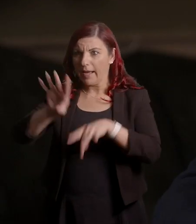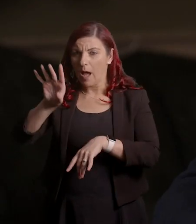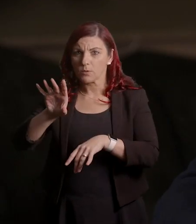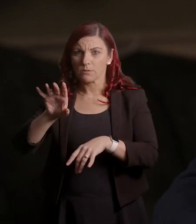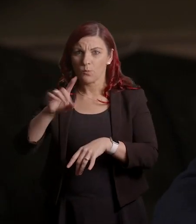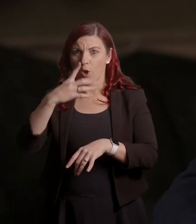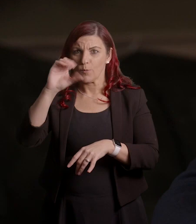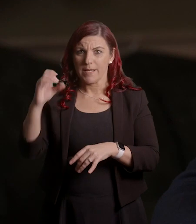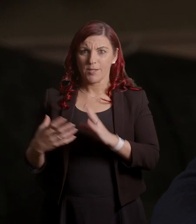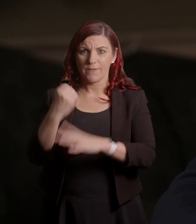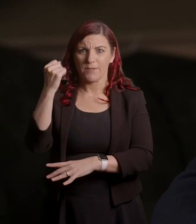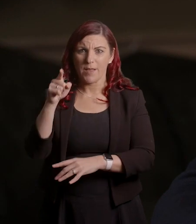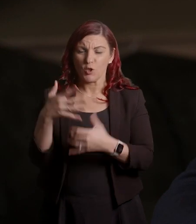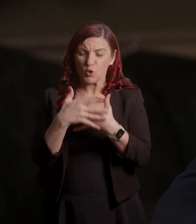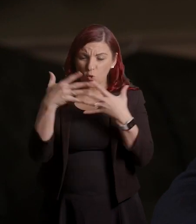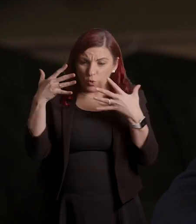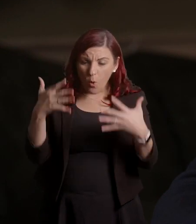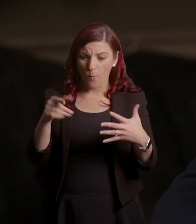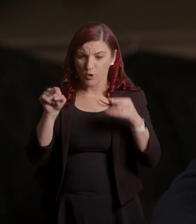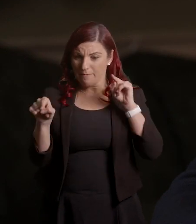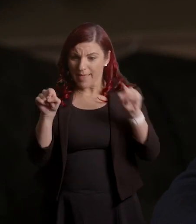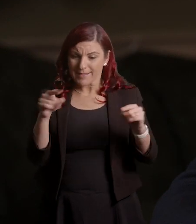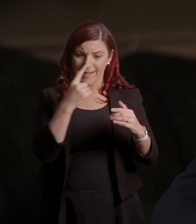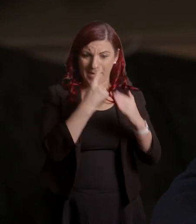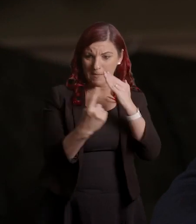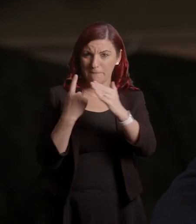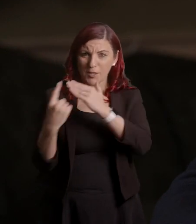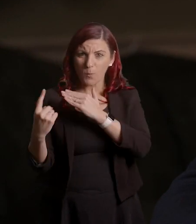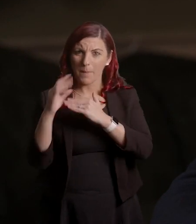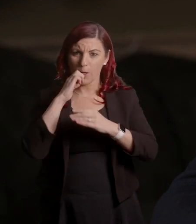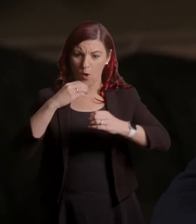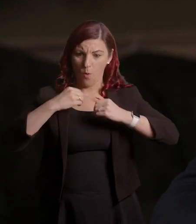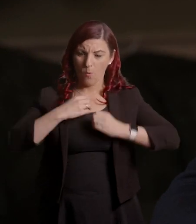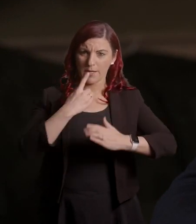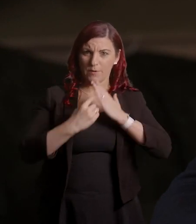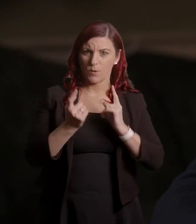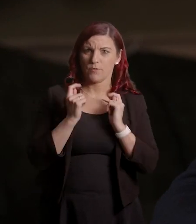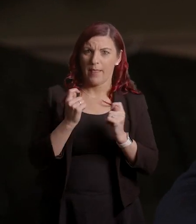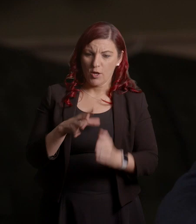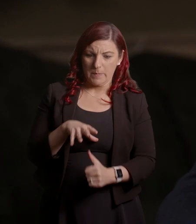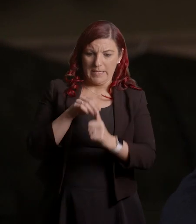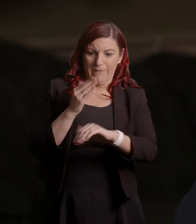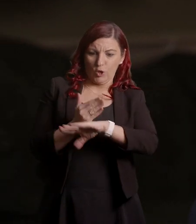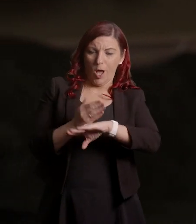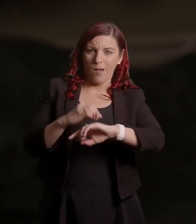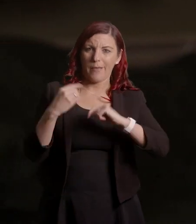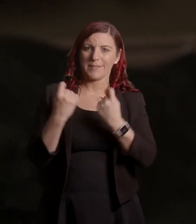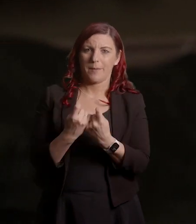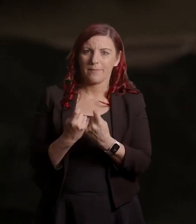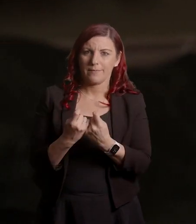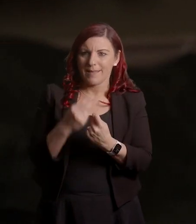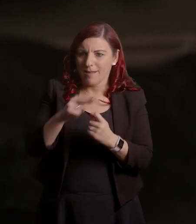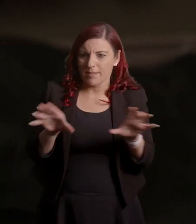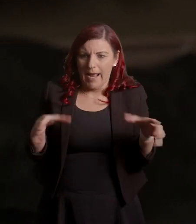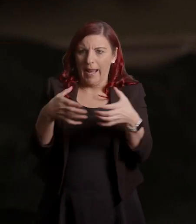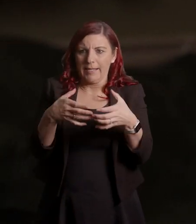was 100% return. But that's so much of that is individualistic. Like they're specific jobs.